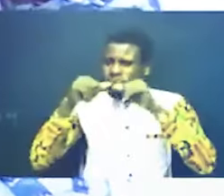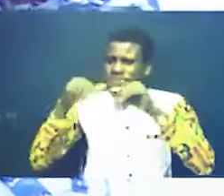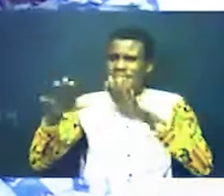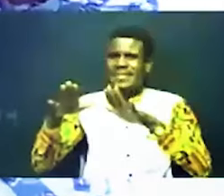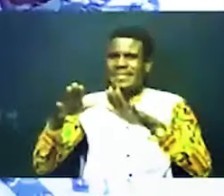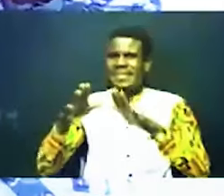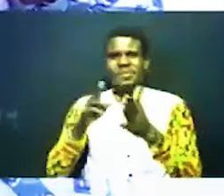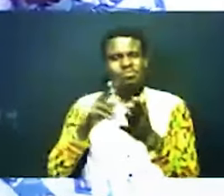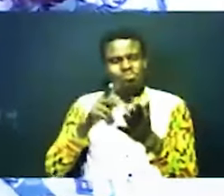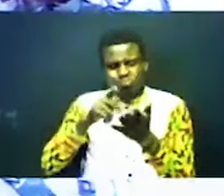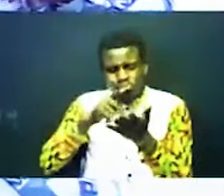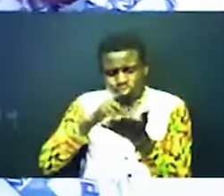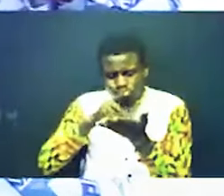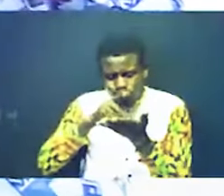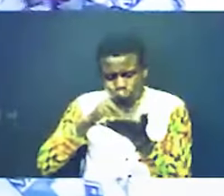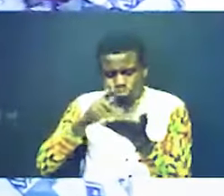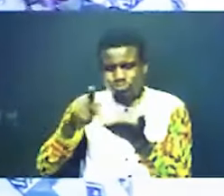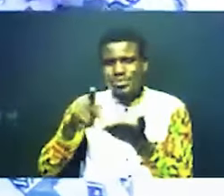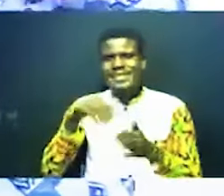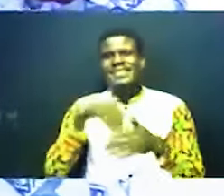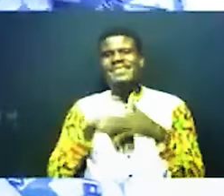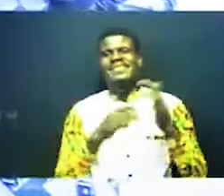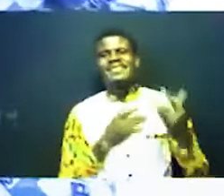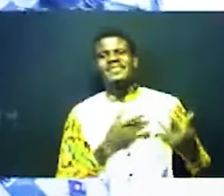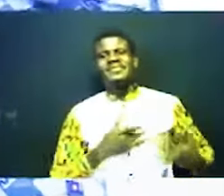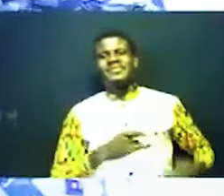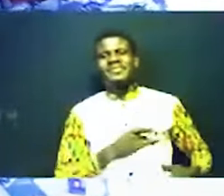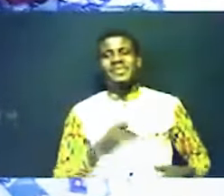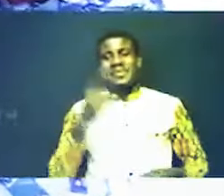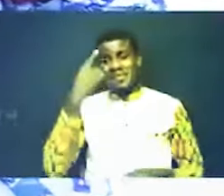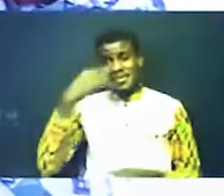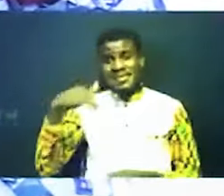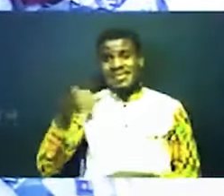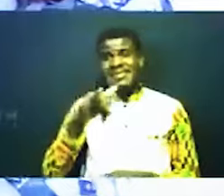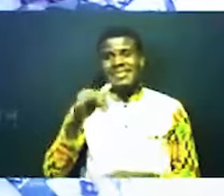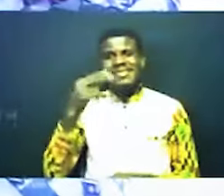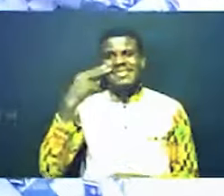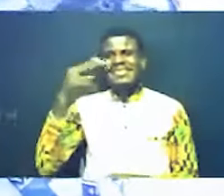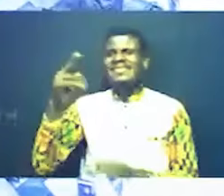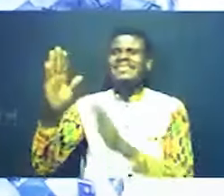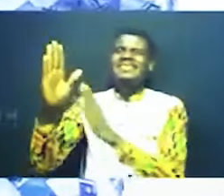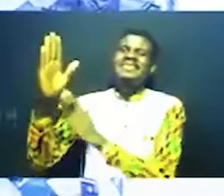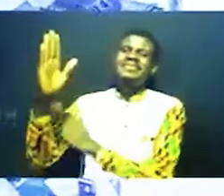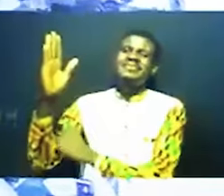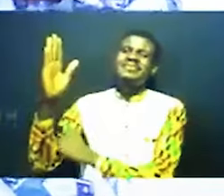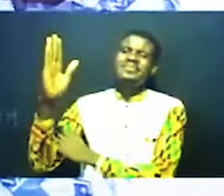the pure in heart. For they will see God.